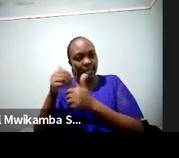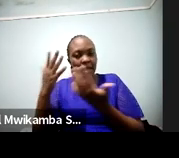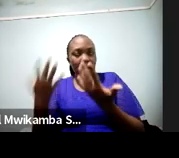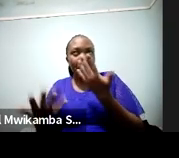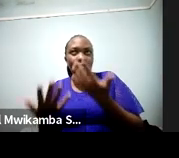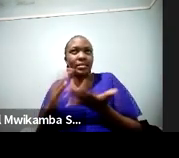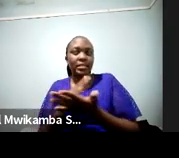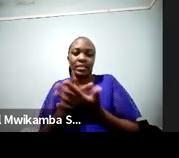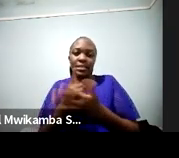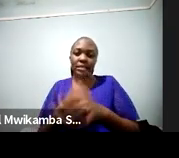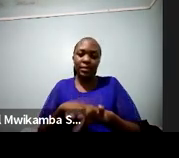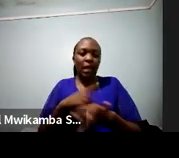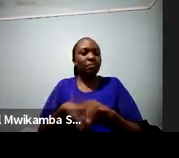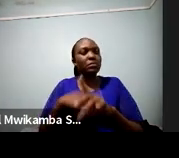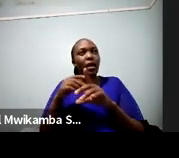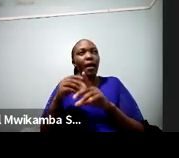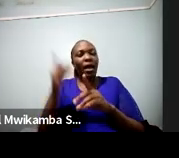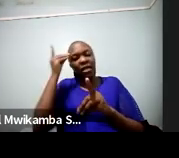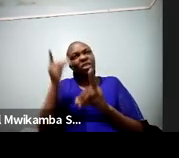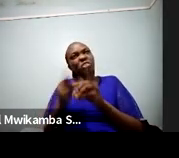sensitive or insensitive, or